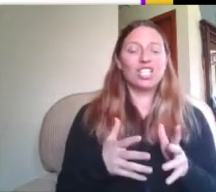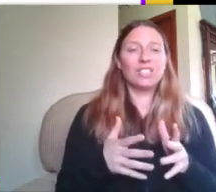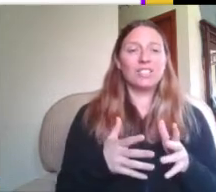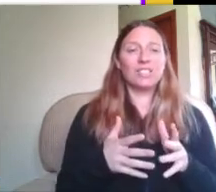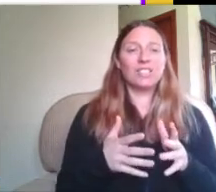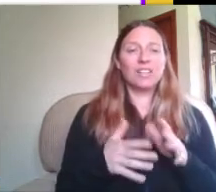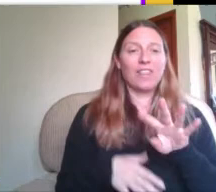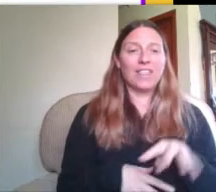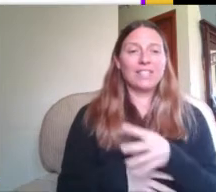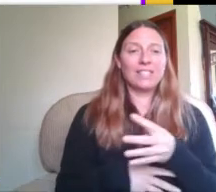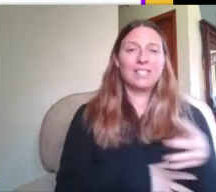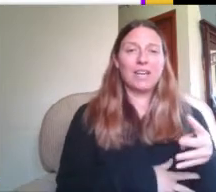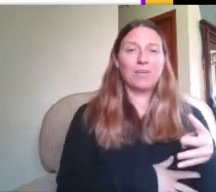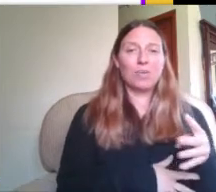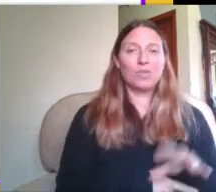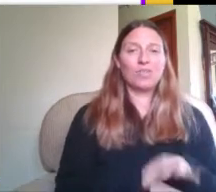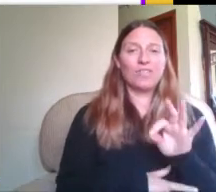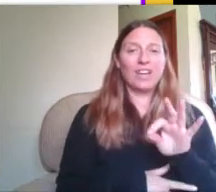points from the mean.